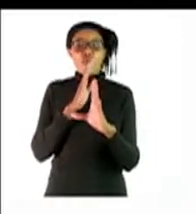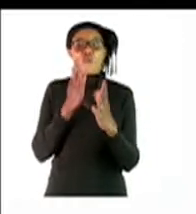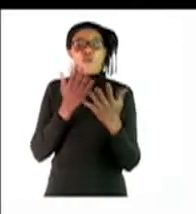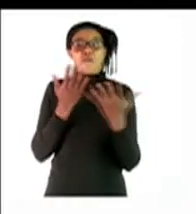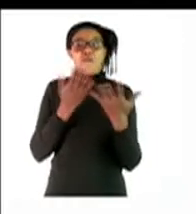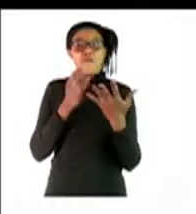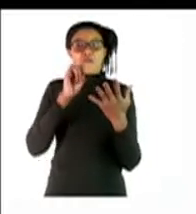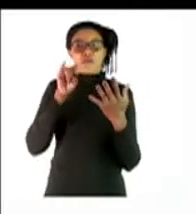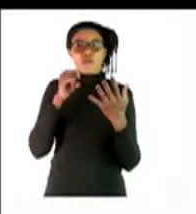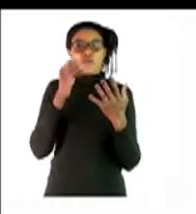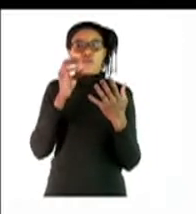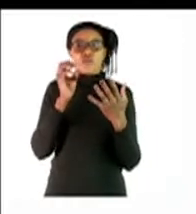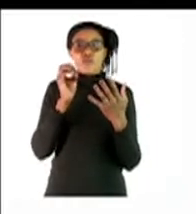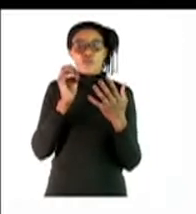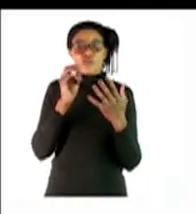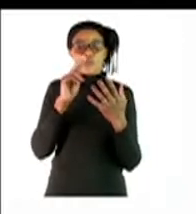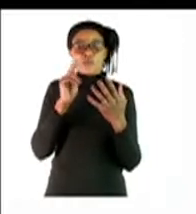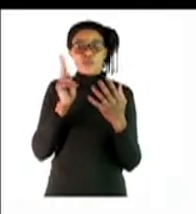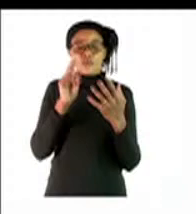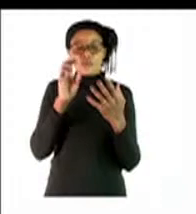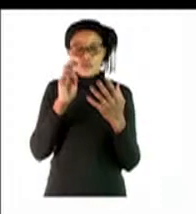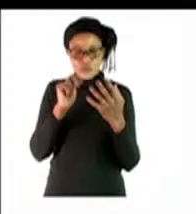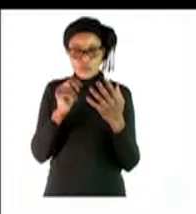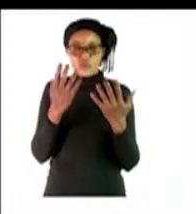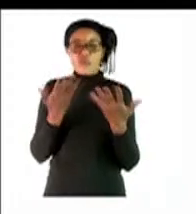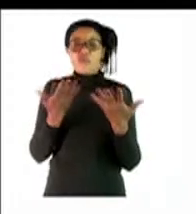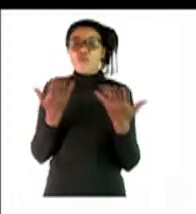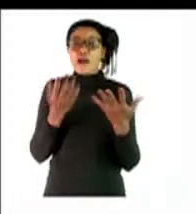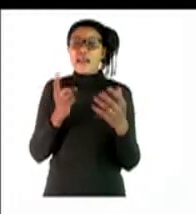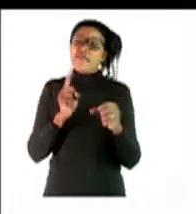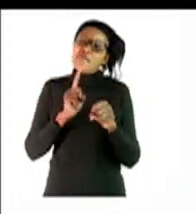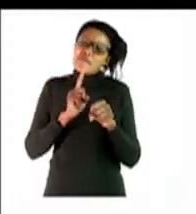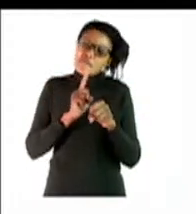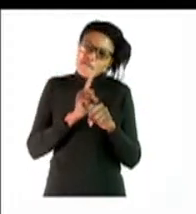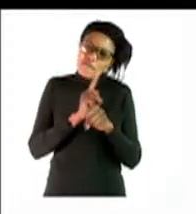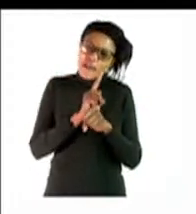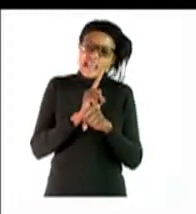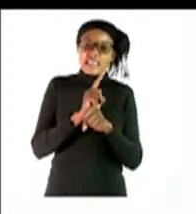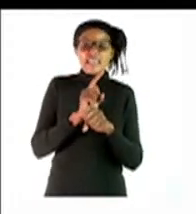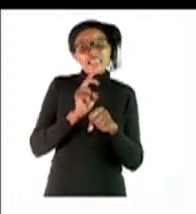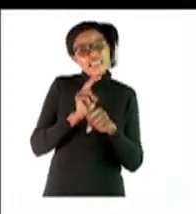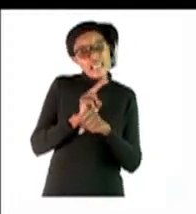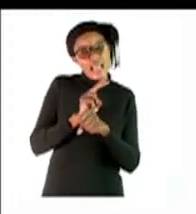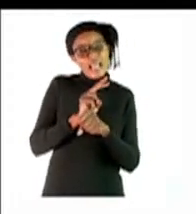standing? Is he first, second, or third in the line?